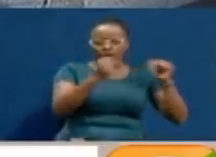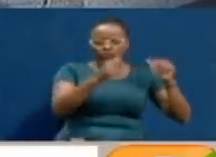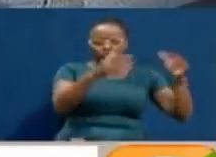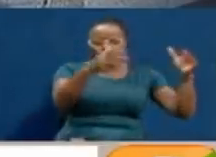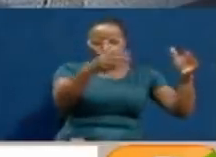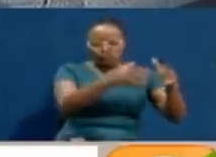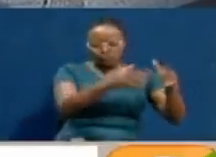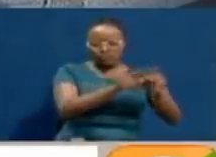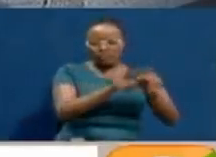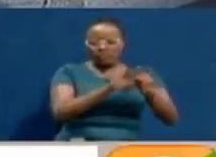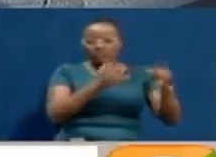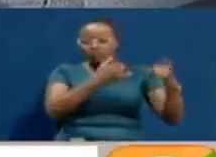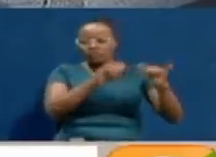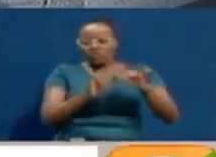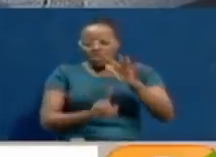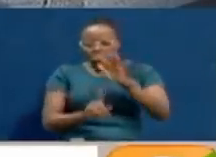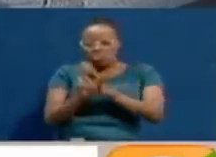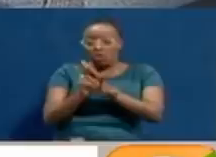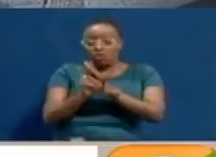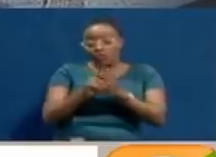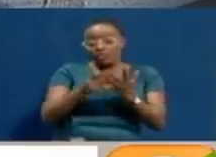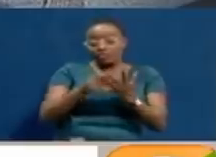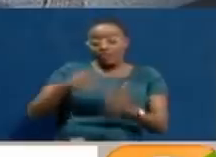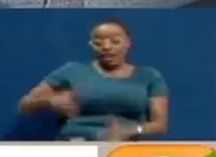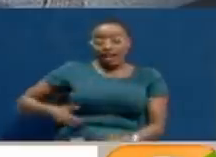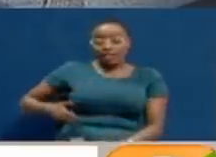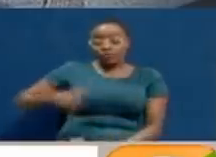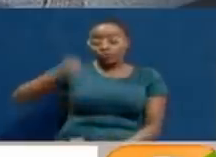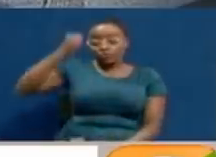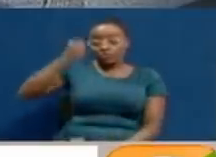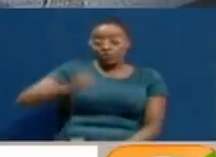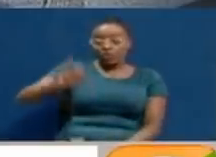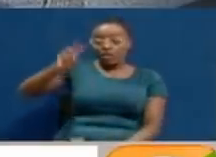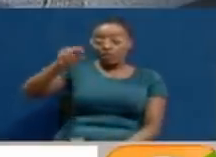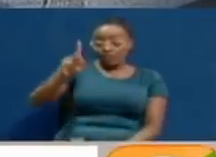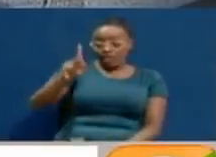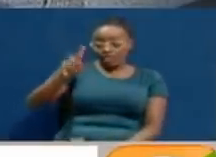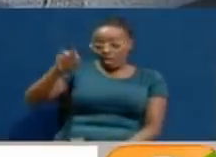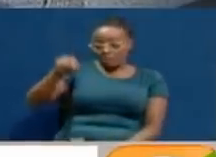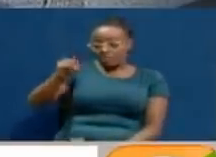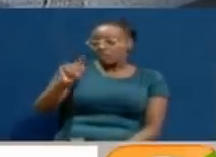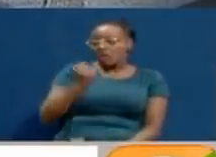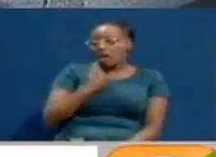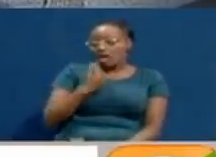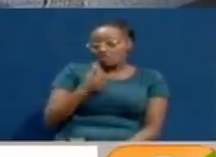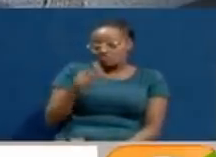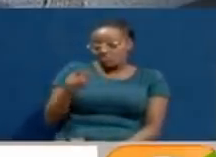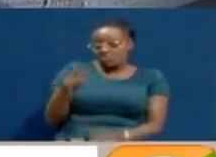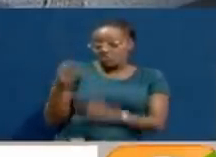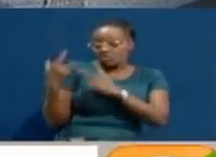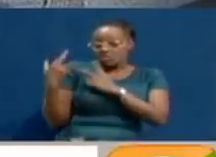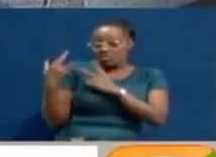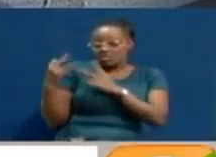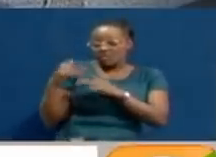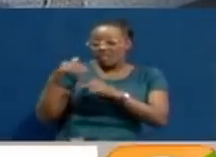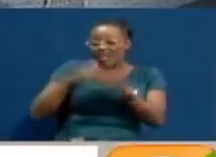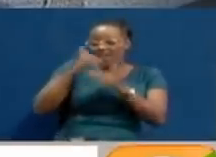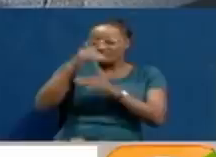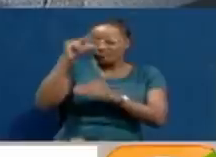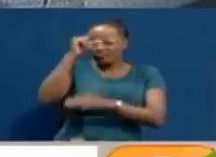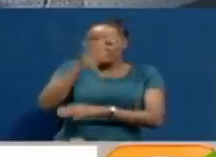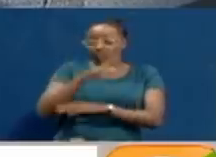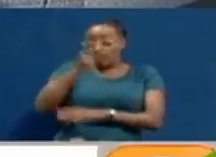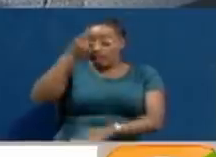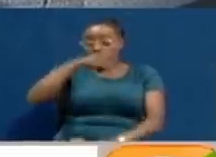groups boiled over. Gatundu South Member Parliament Moses Kuria was on the receiving end after Kitui Governor Charity